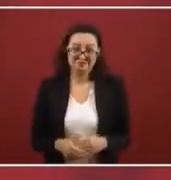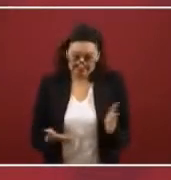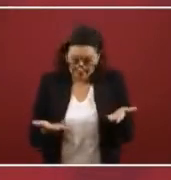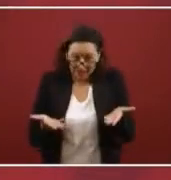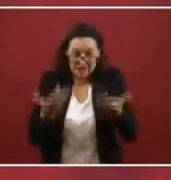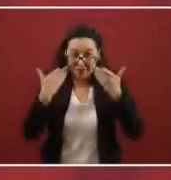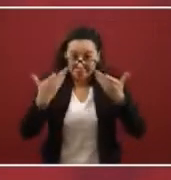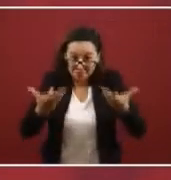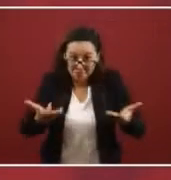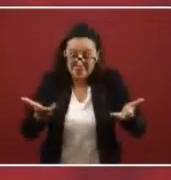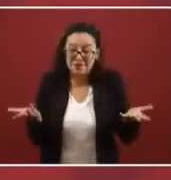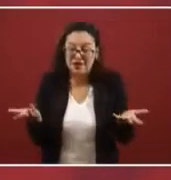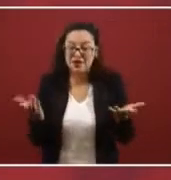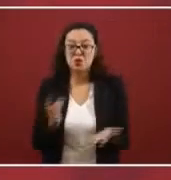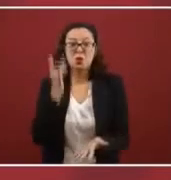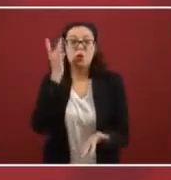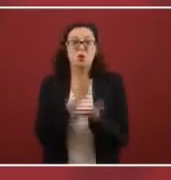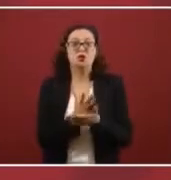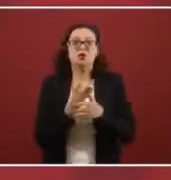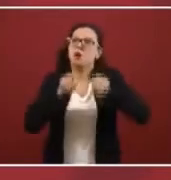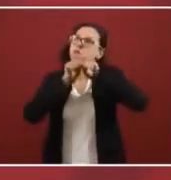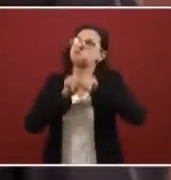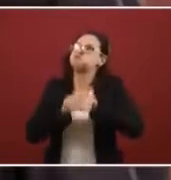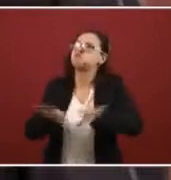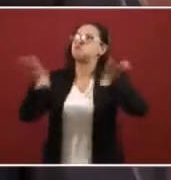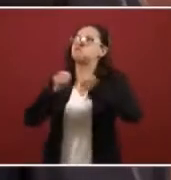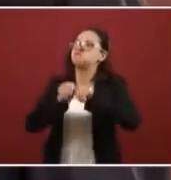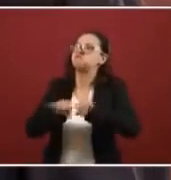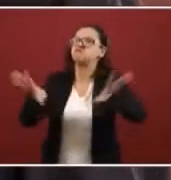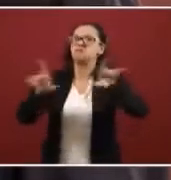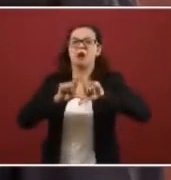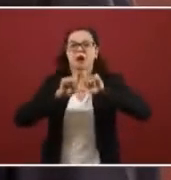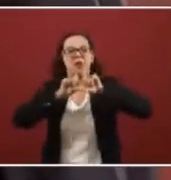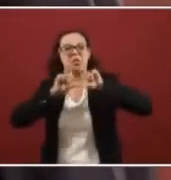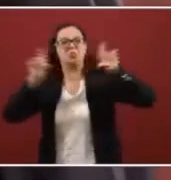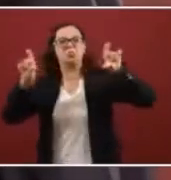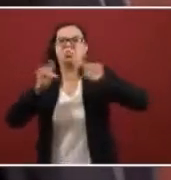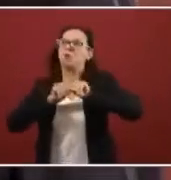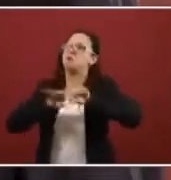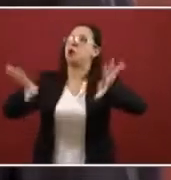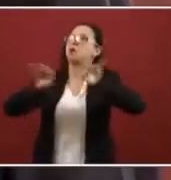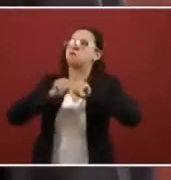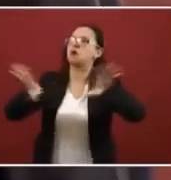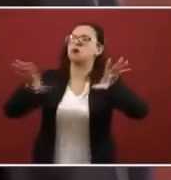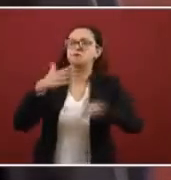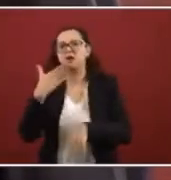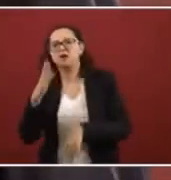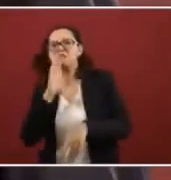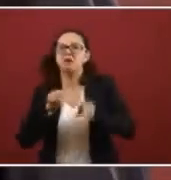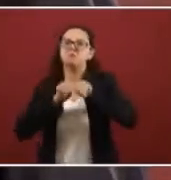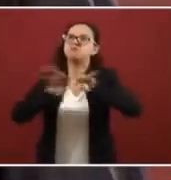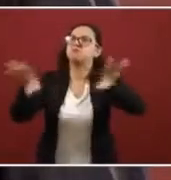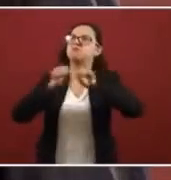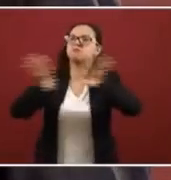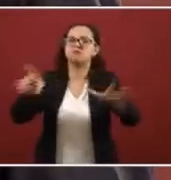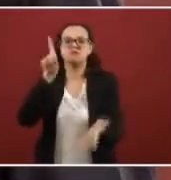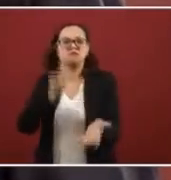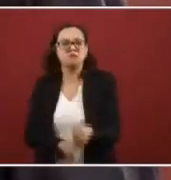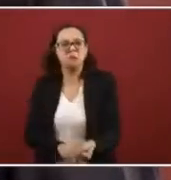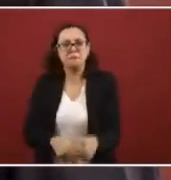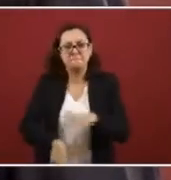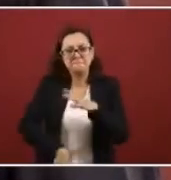Que se editorializa. That they editorialize. Bueno o malo. They just say good or bad.